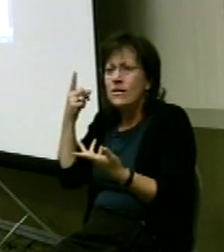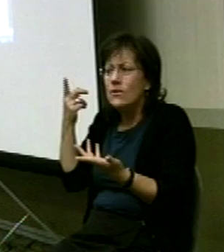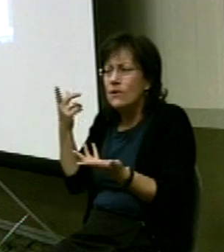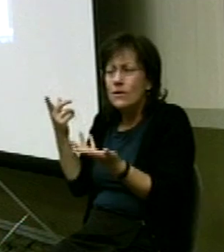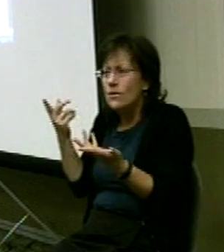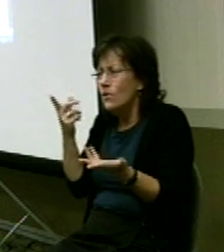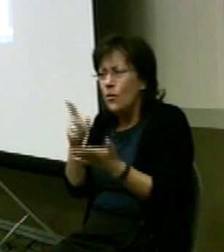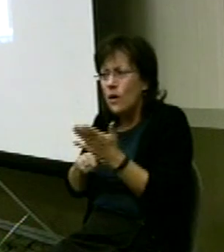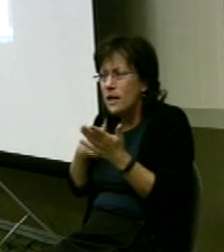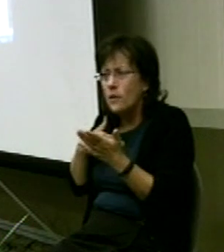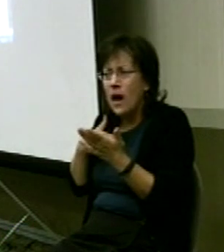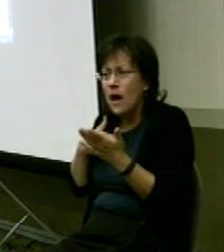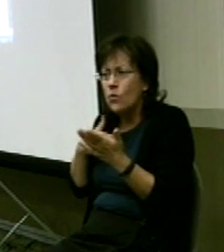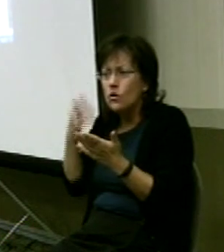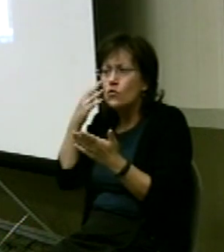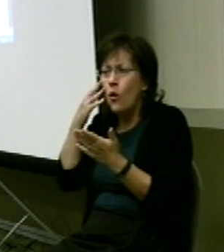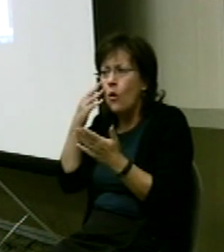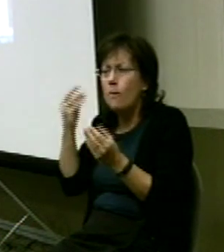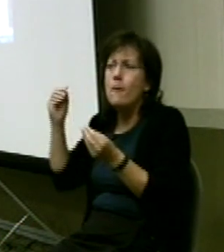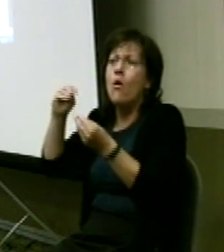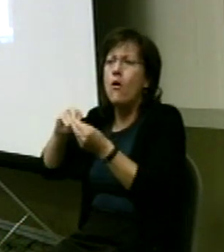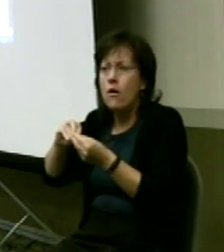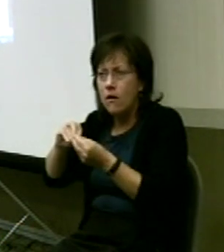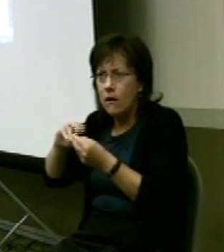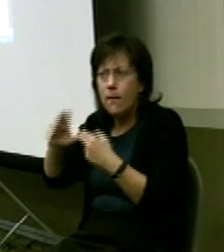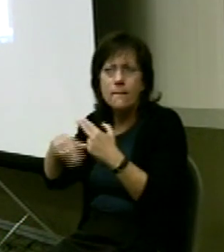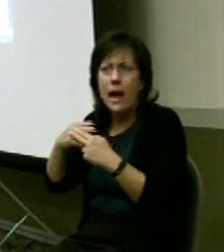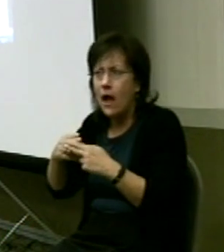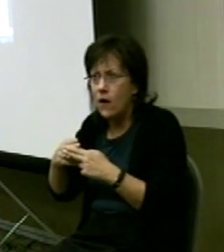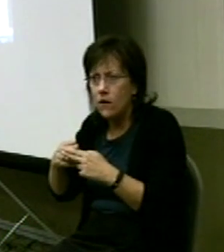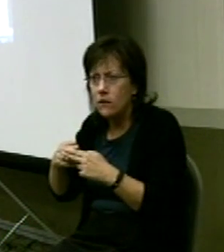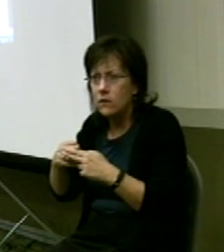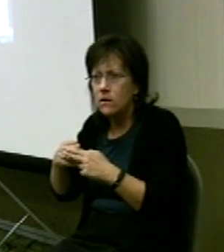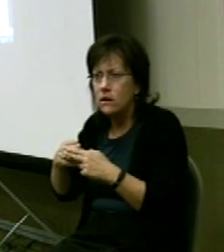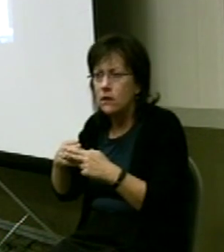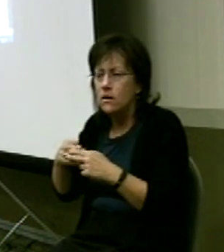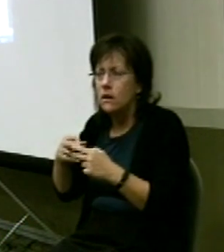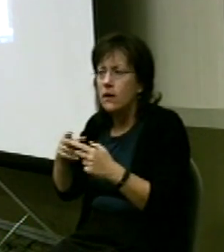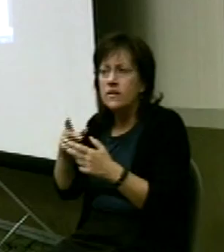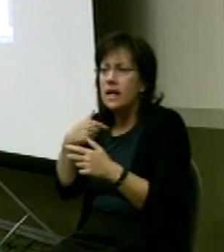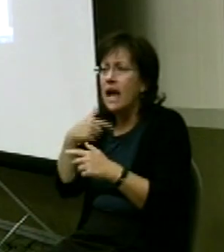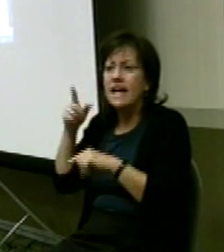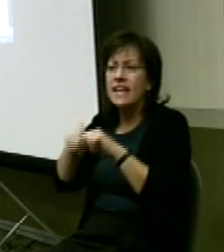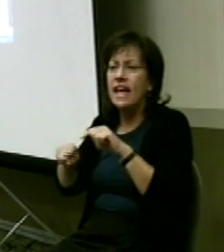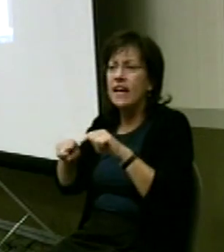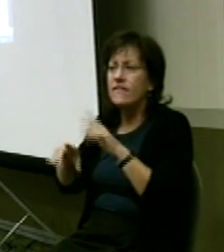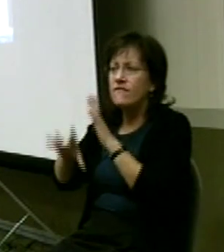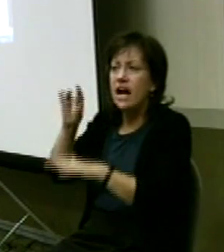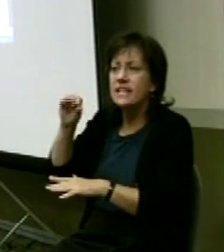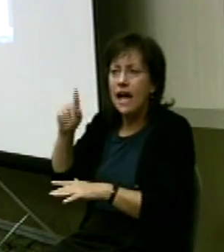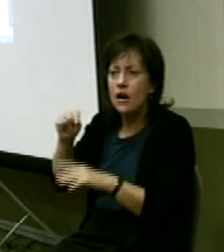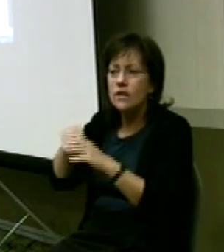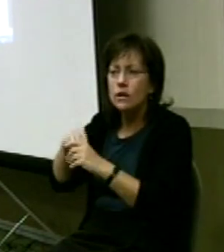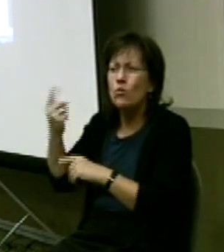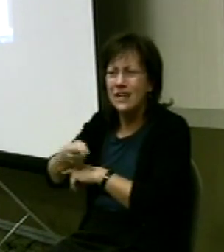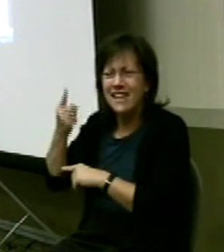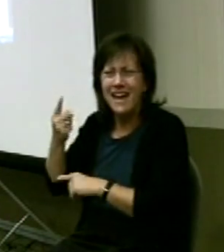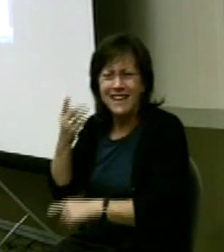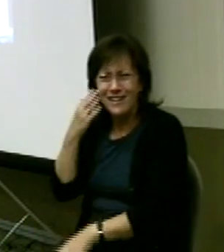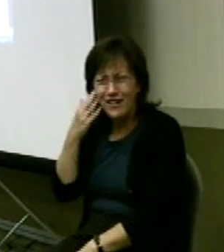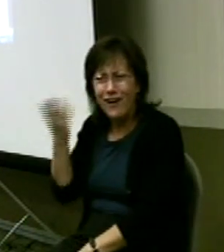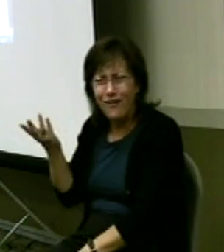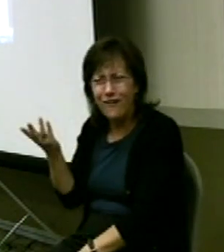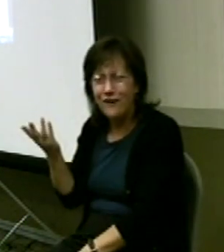what am I going to know more of that one day I can't cover? This is